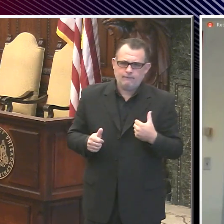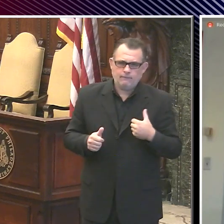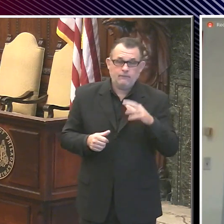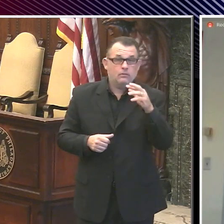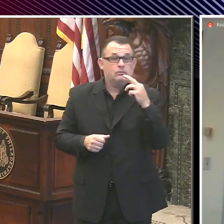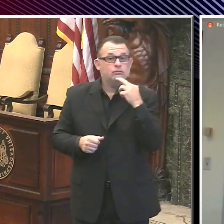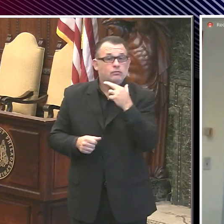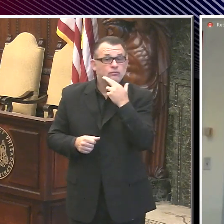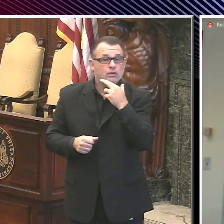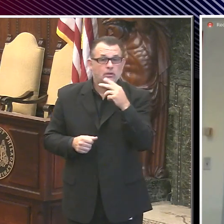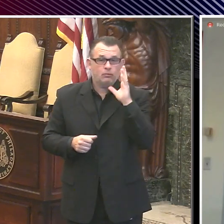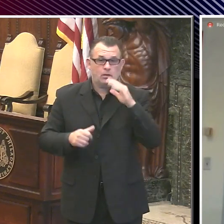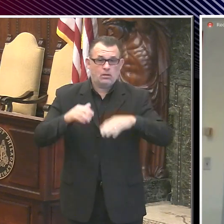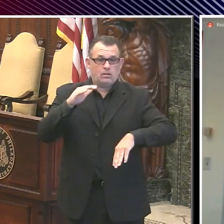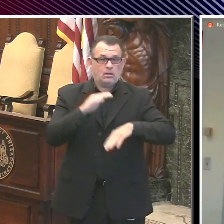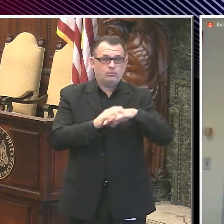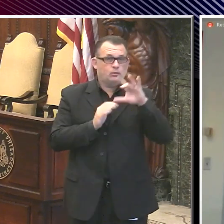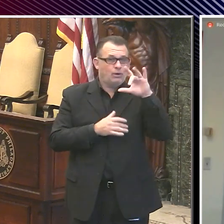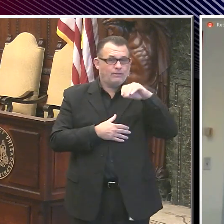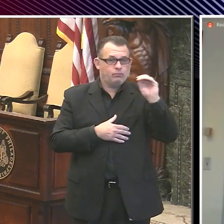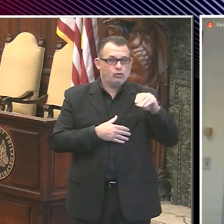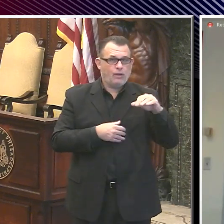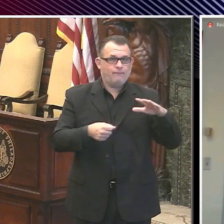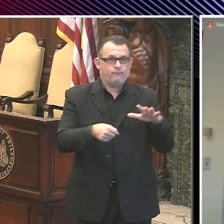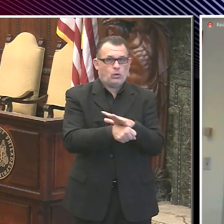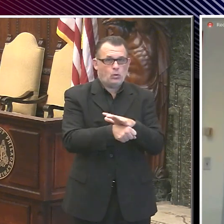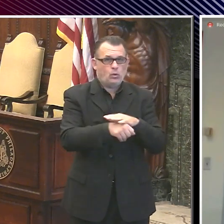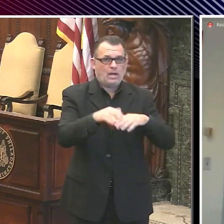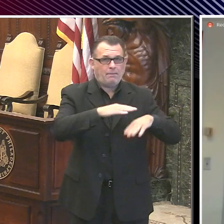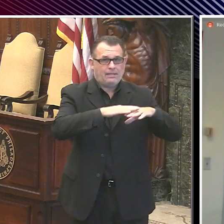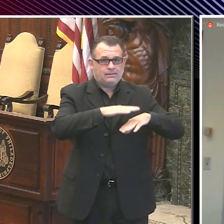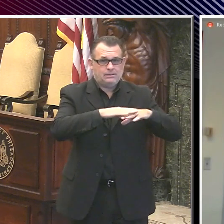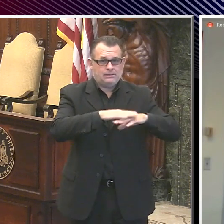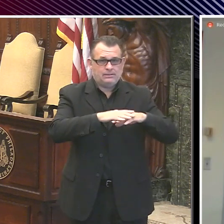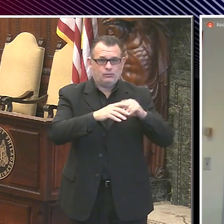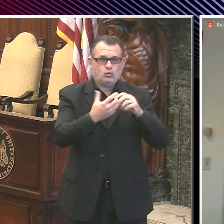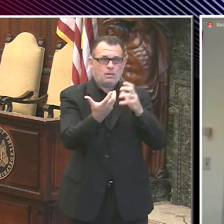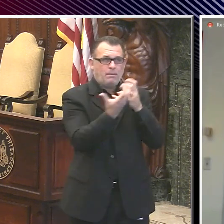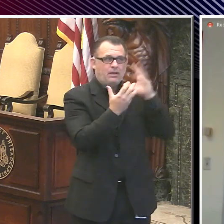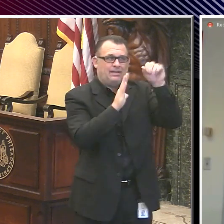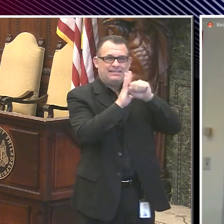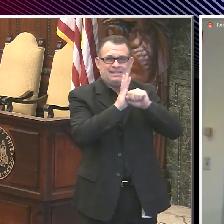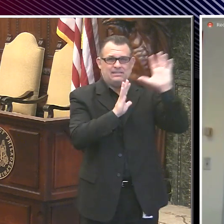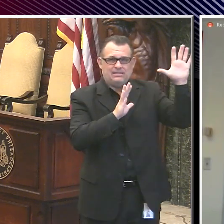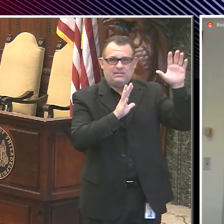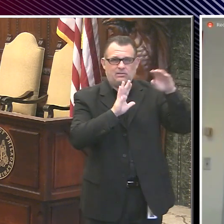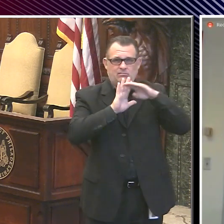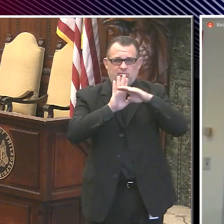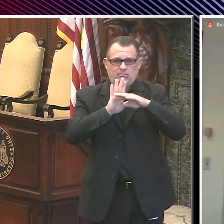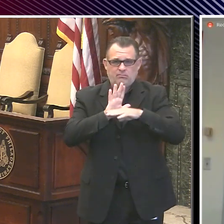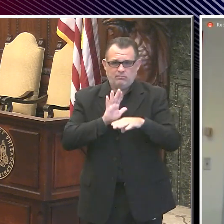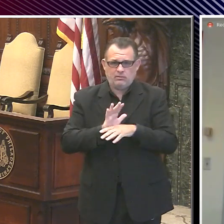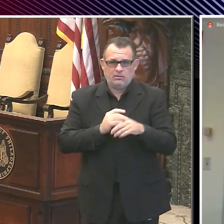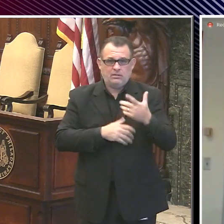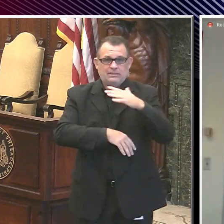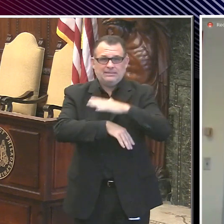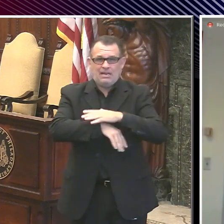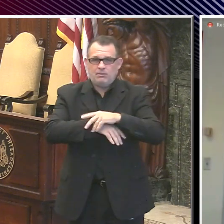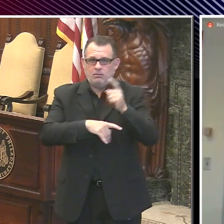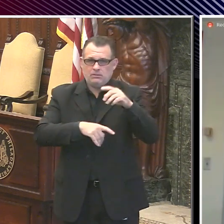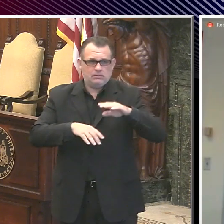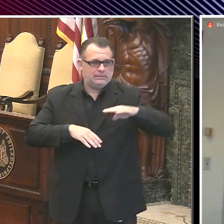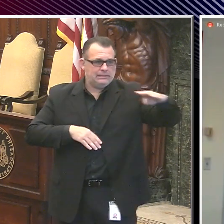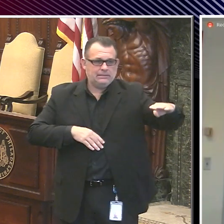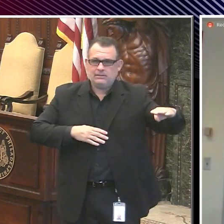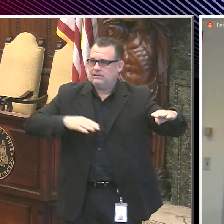meet no more than 25% of their capacity. That's consistent with the state regulations. The tables need to be spaced, so the diners